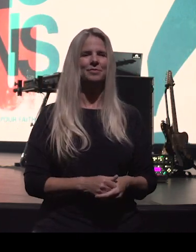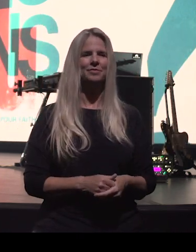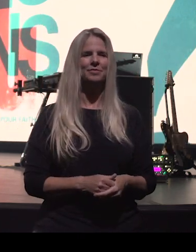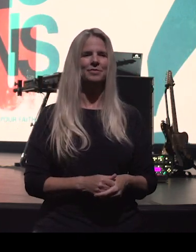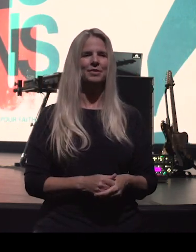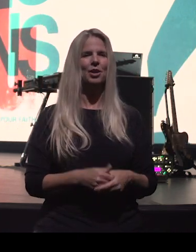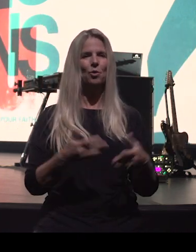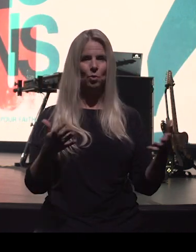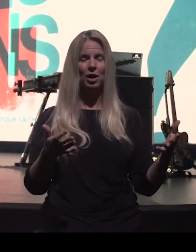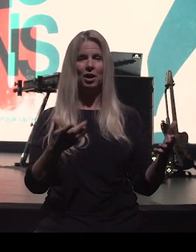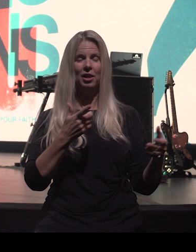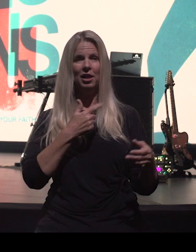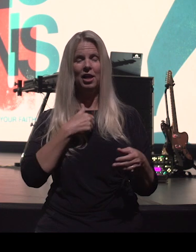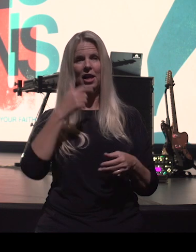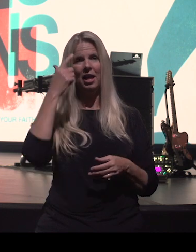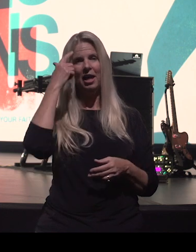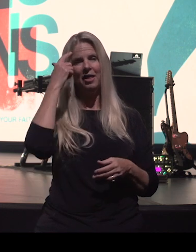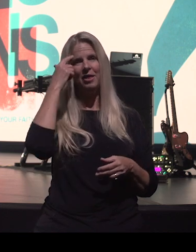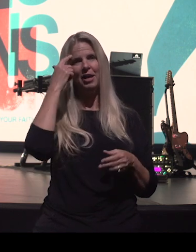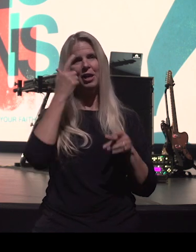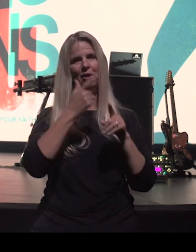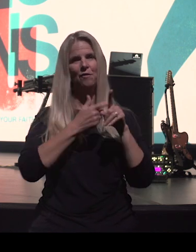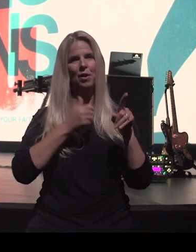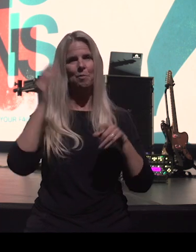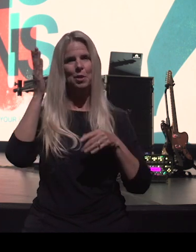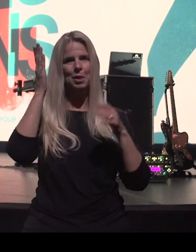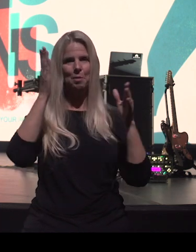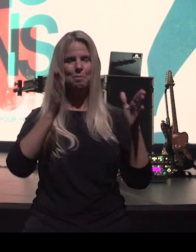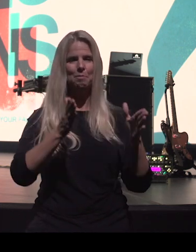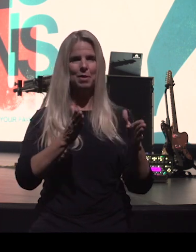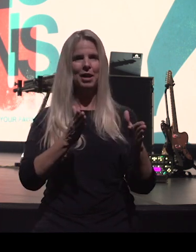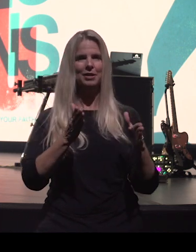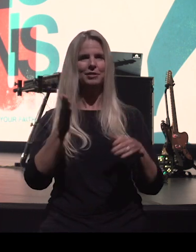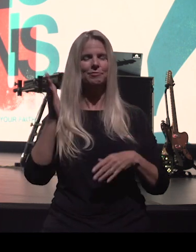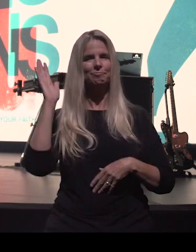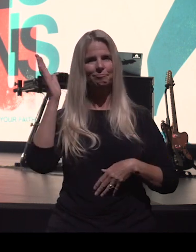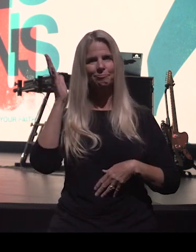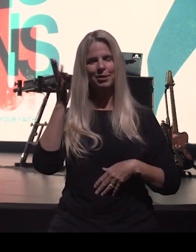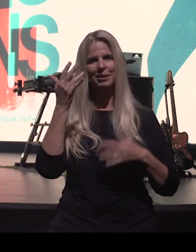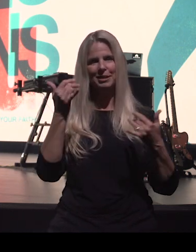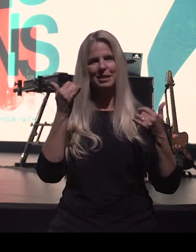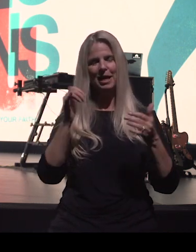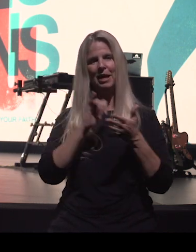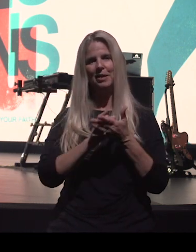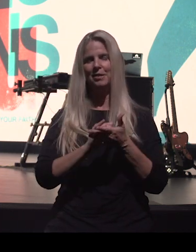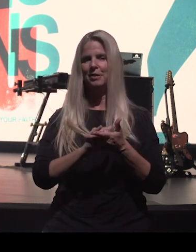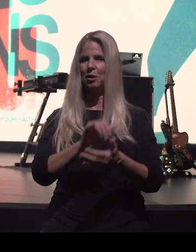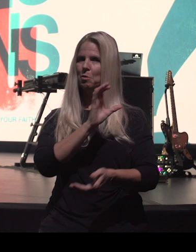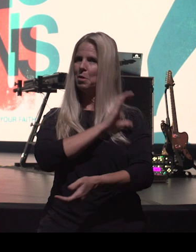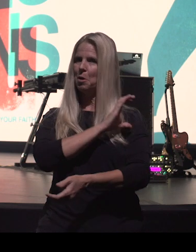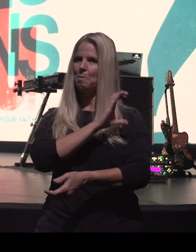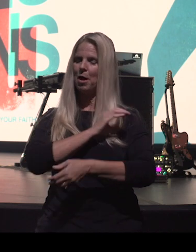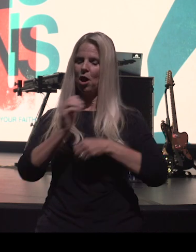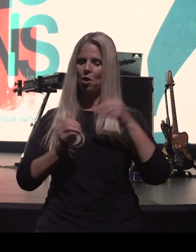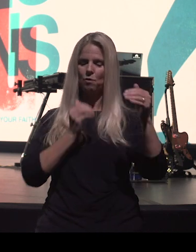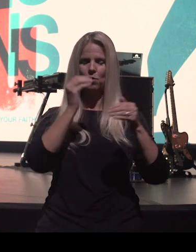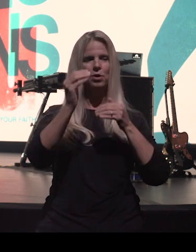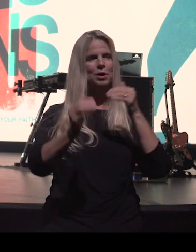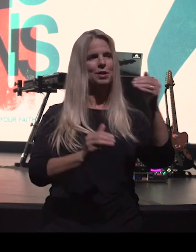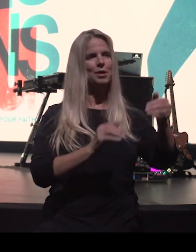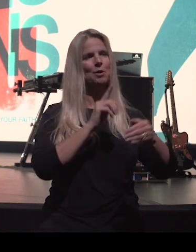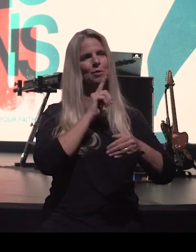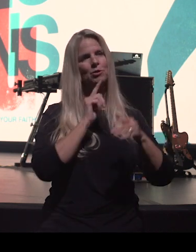Well, I think as you could tell from Ashley's message today, this series, Big Questions, is going to be a powerful series. I encourage you, be here each and every